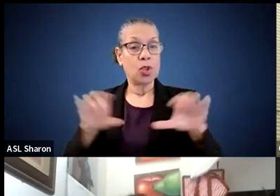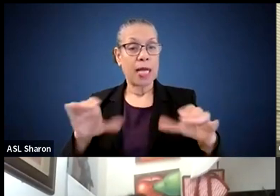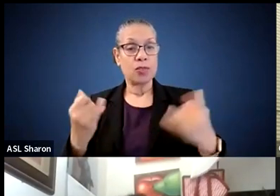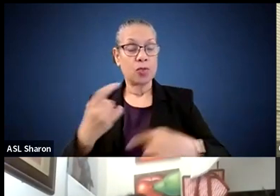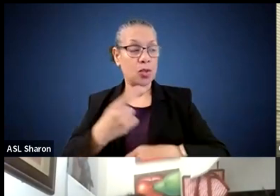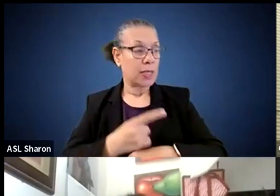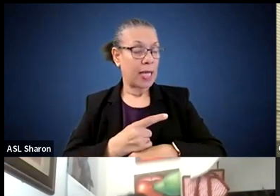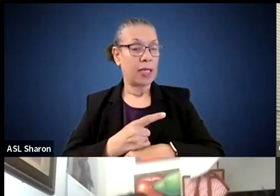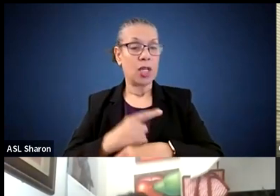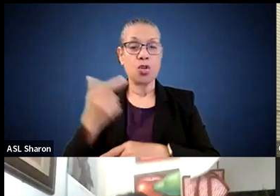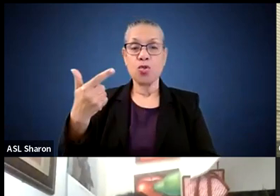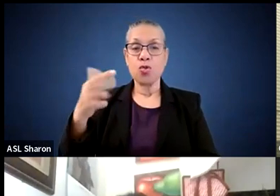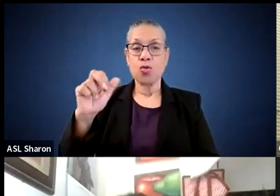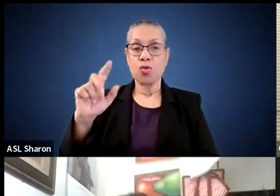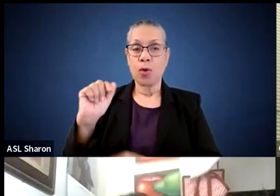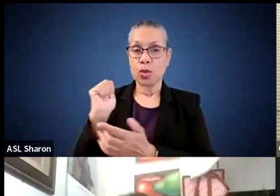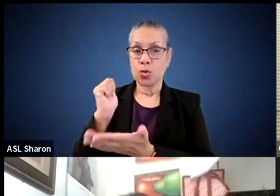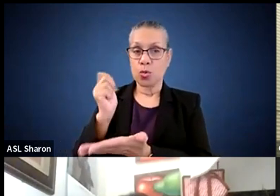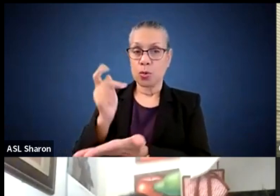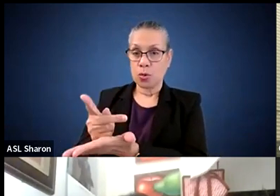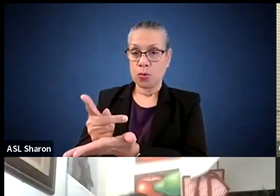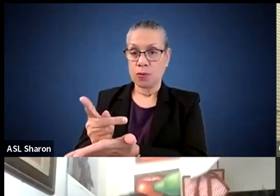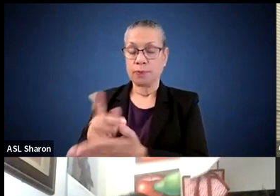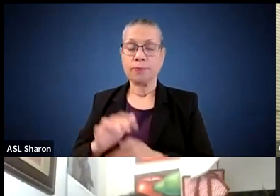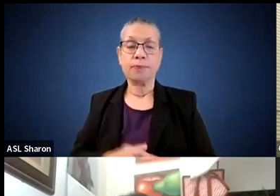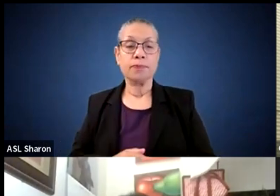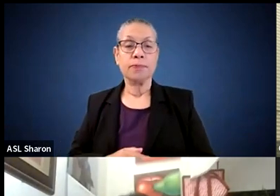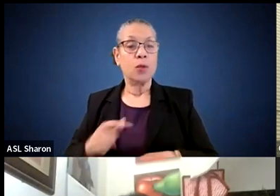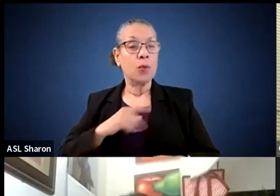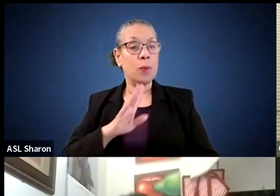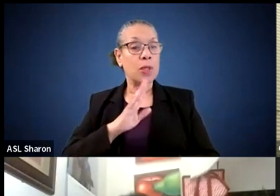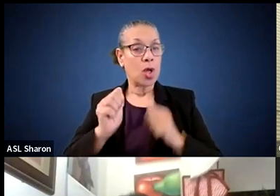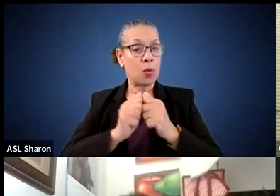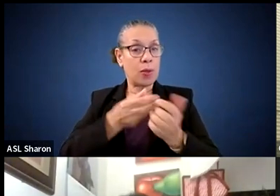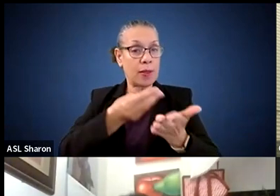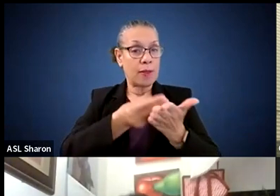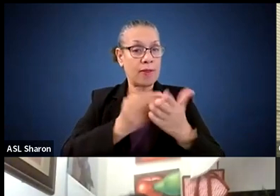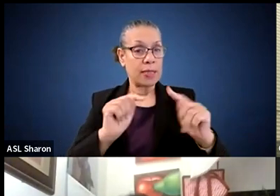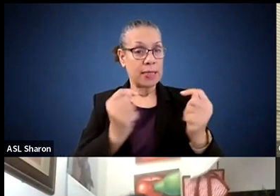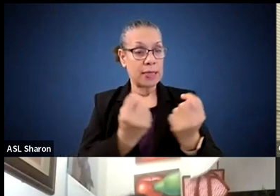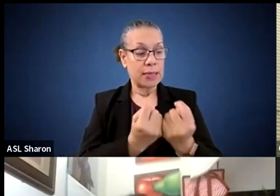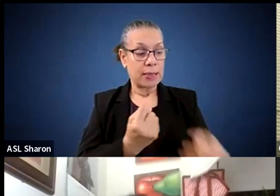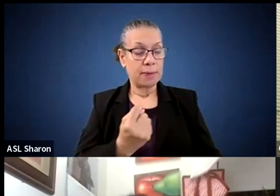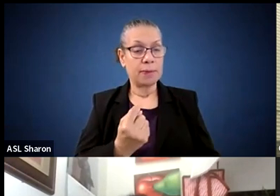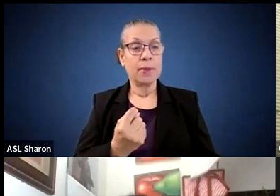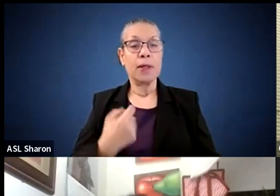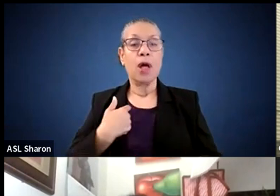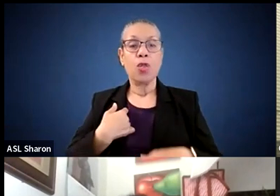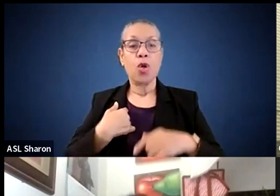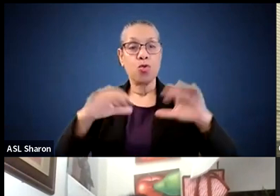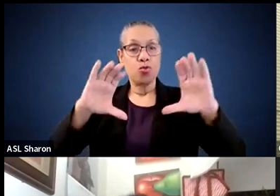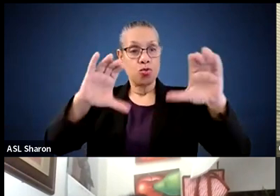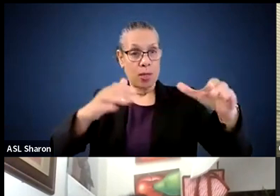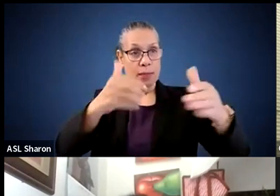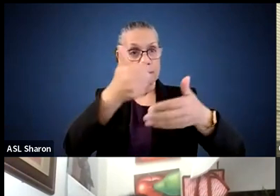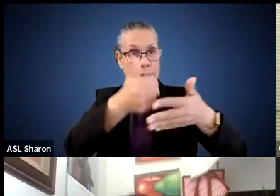is grants for approval after further conversations with the finance team we need to separate these grants out and vote